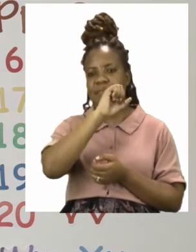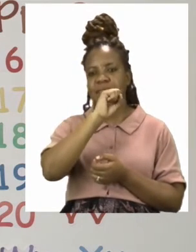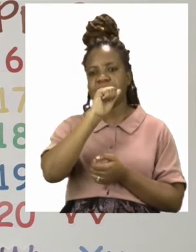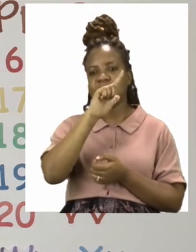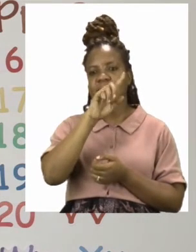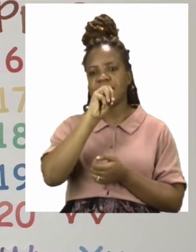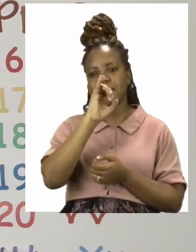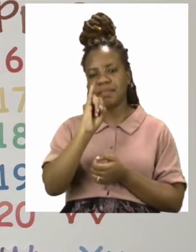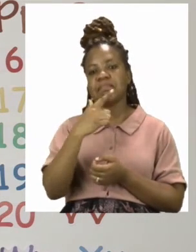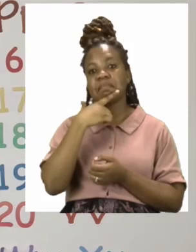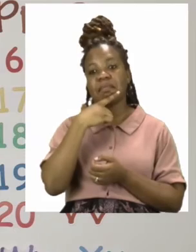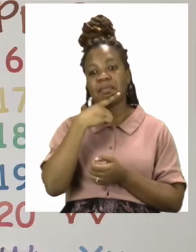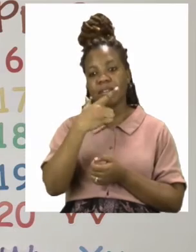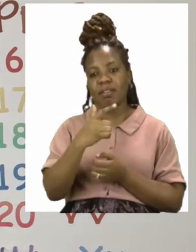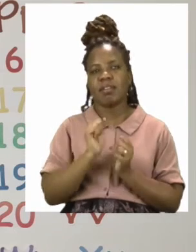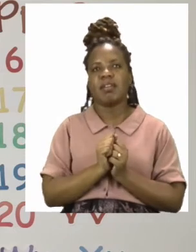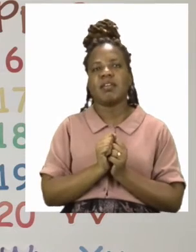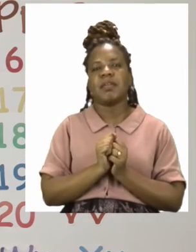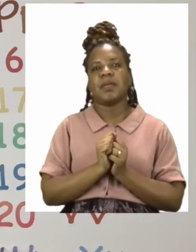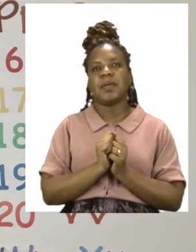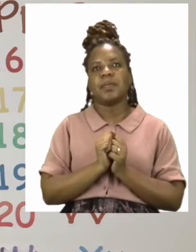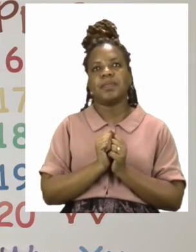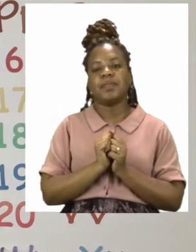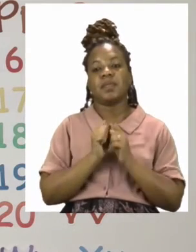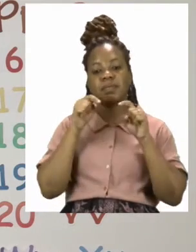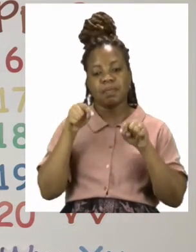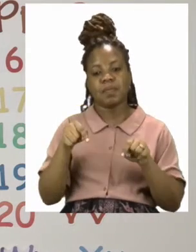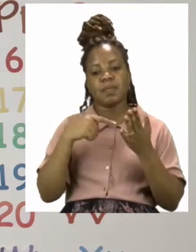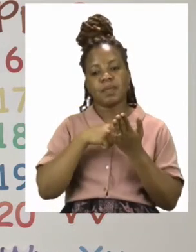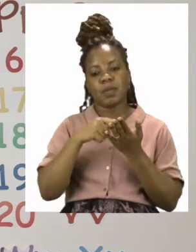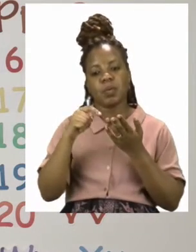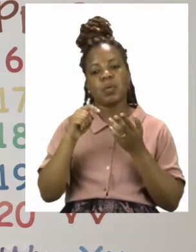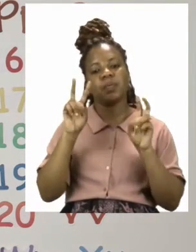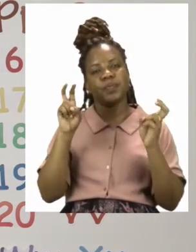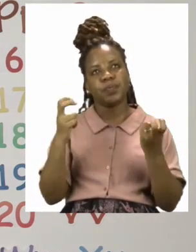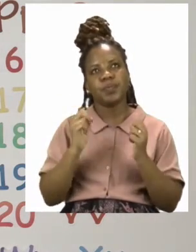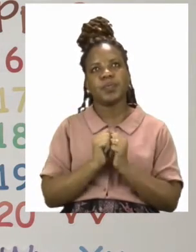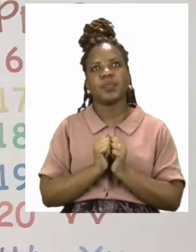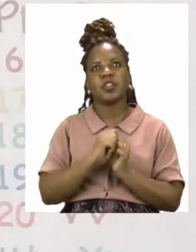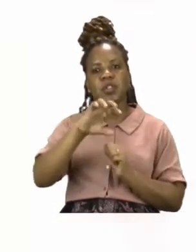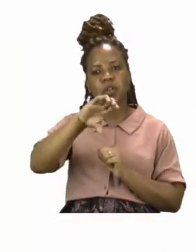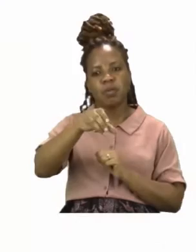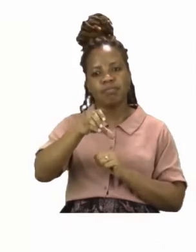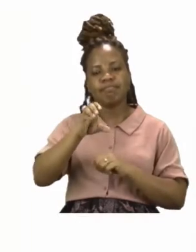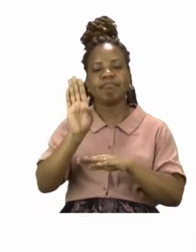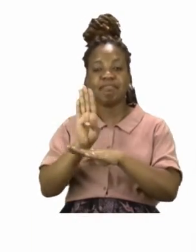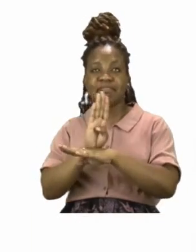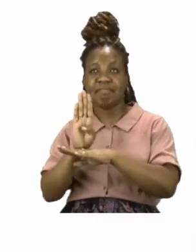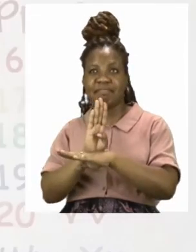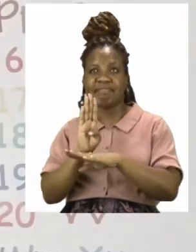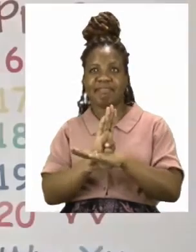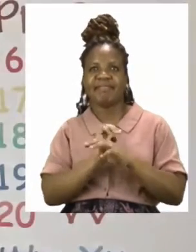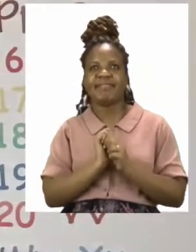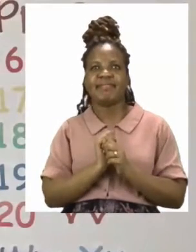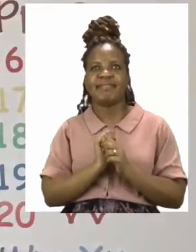and thank you so much for joining me today. Our theme this week is local businesses